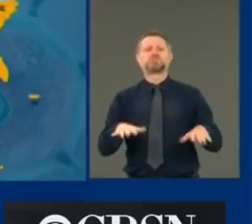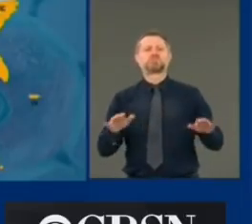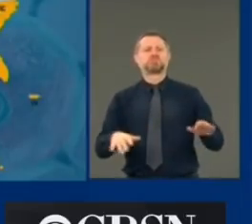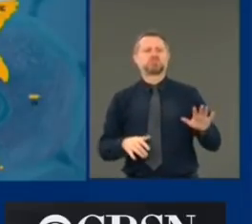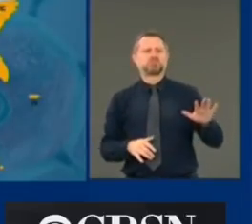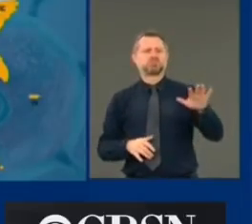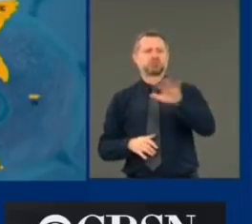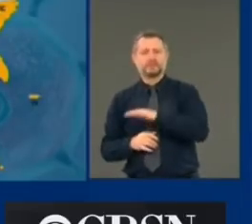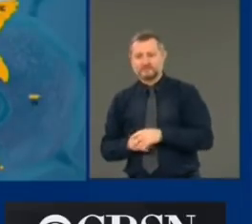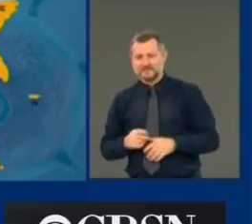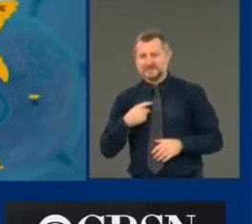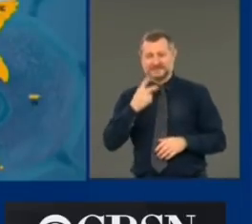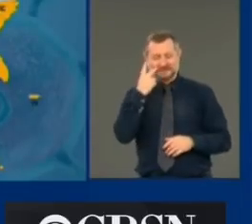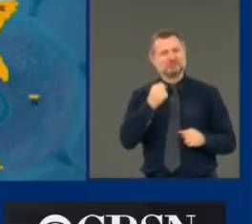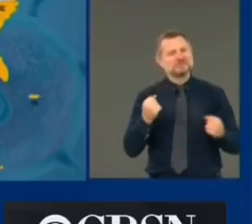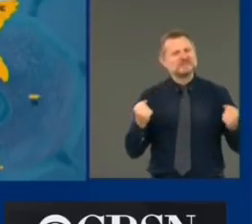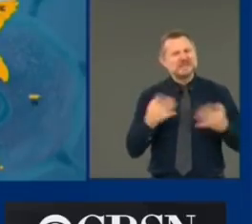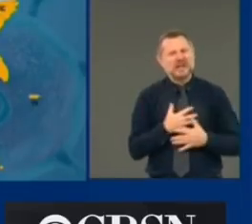are frightening.